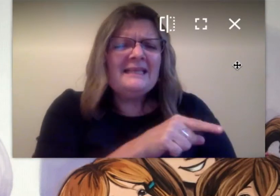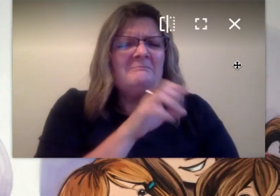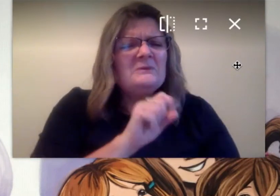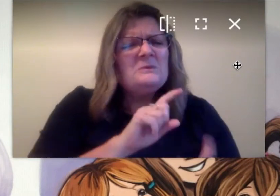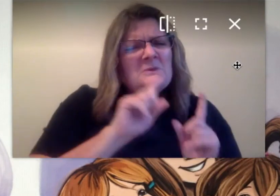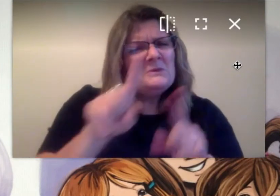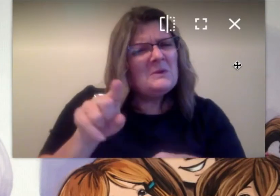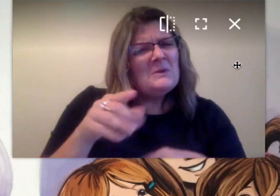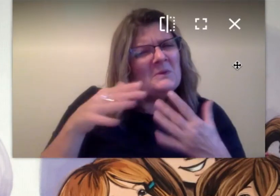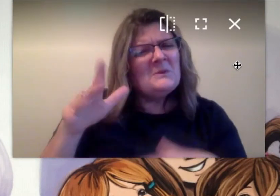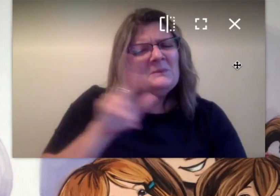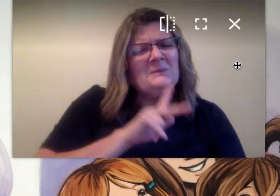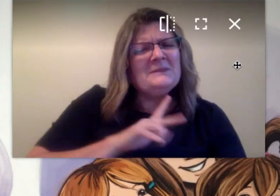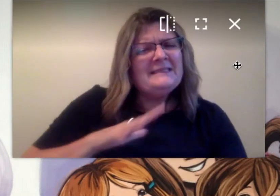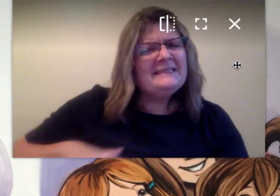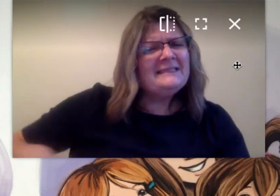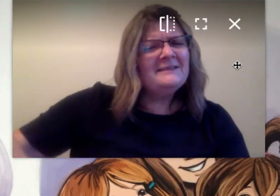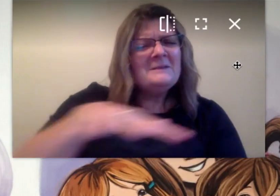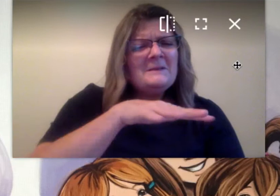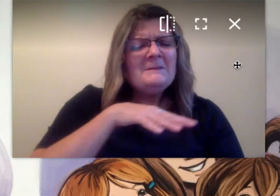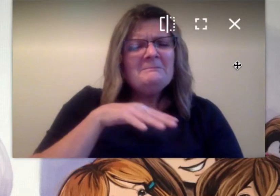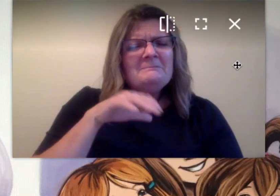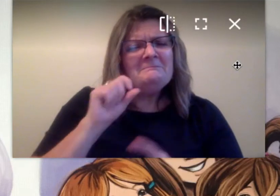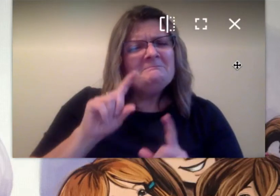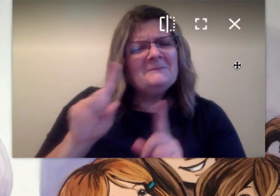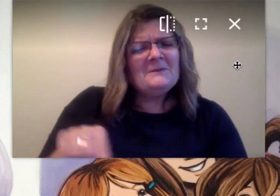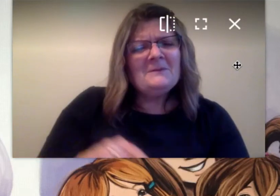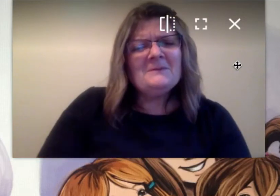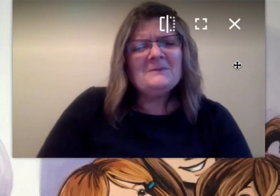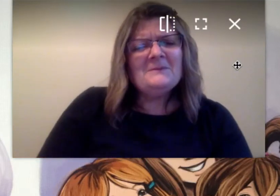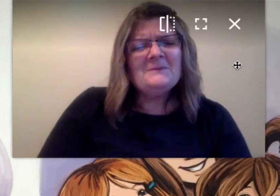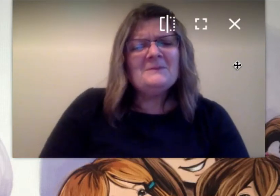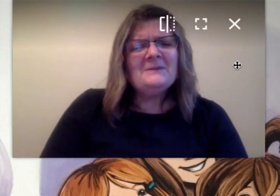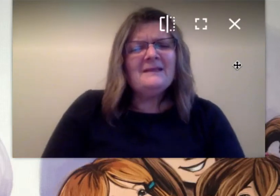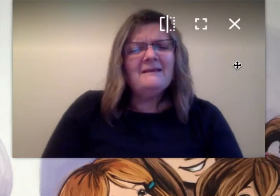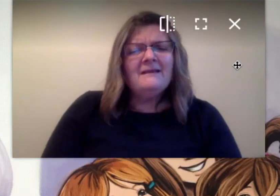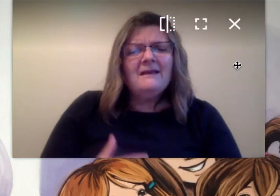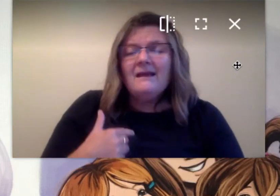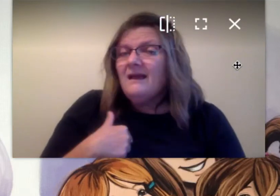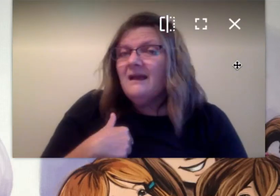smiled. "That's okay, Shay. You can go beyond the kingdom."